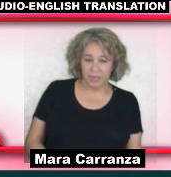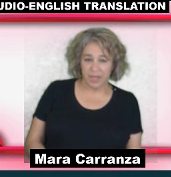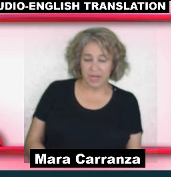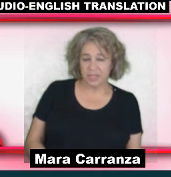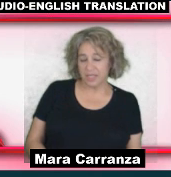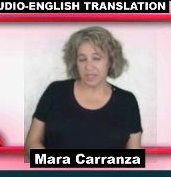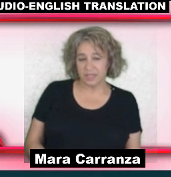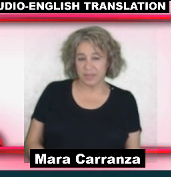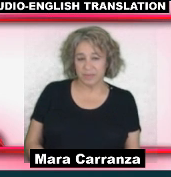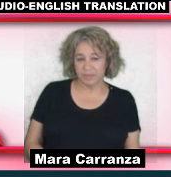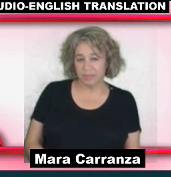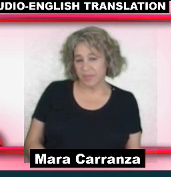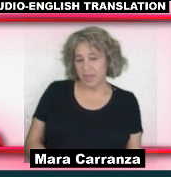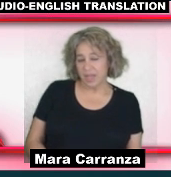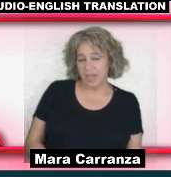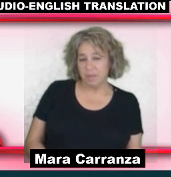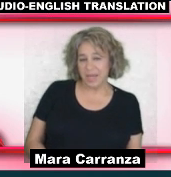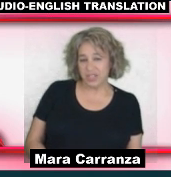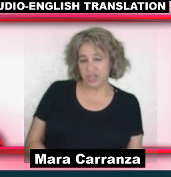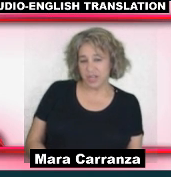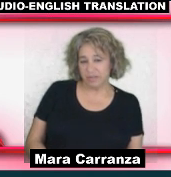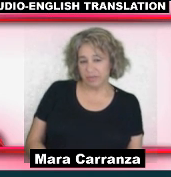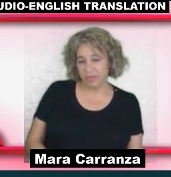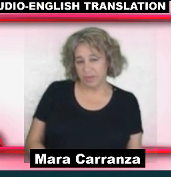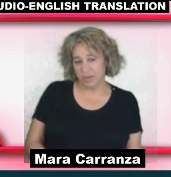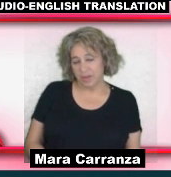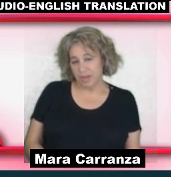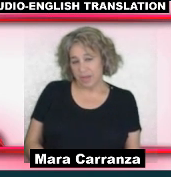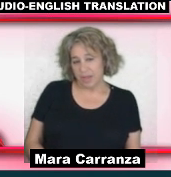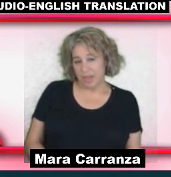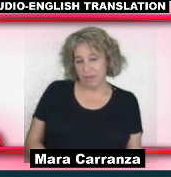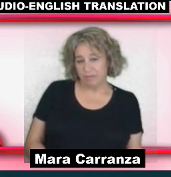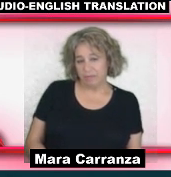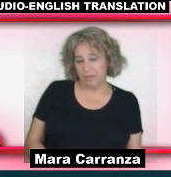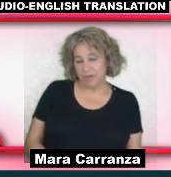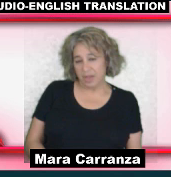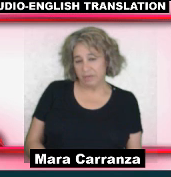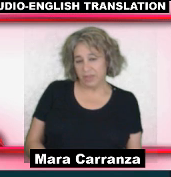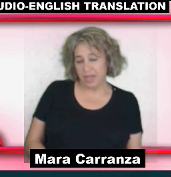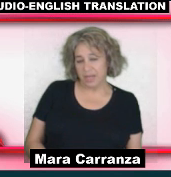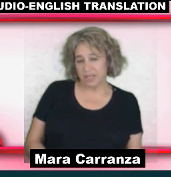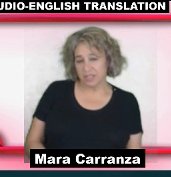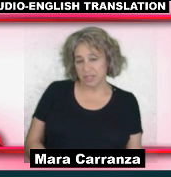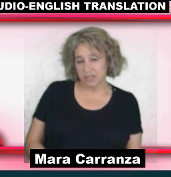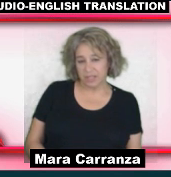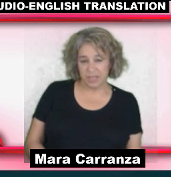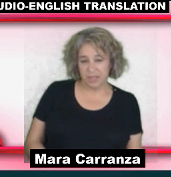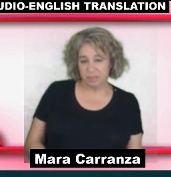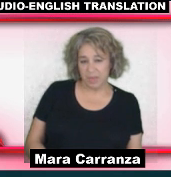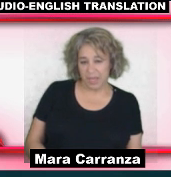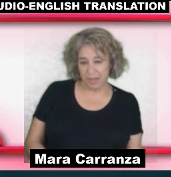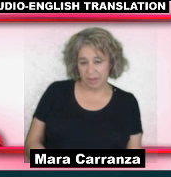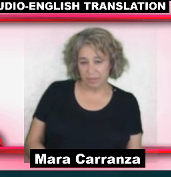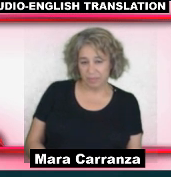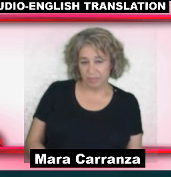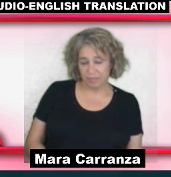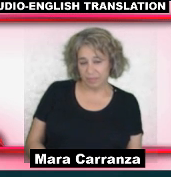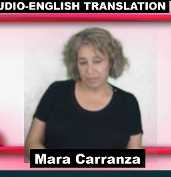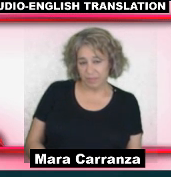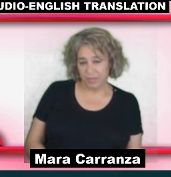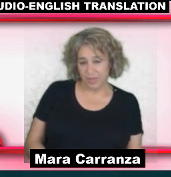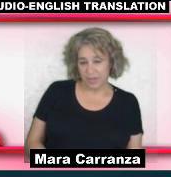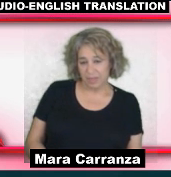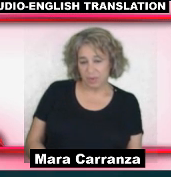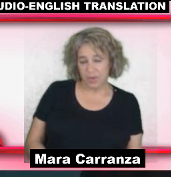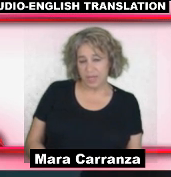sentido. In a sense. Imagínense, imagine if, si a mí me hubiesen consultado, if they had consulted me como